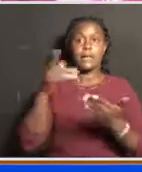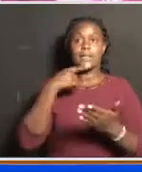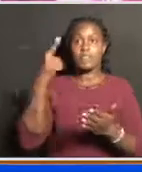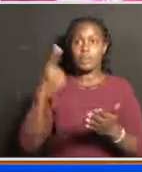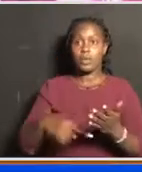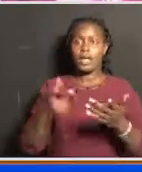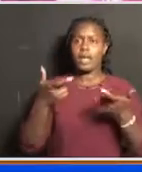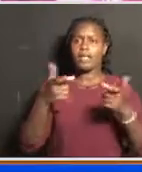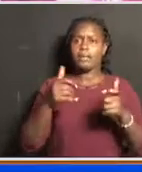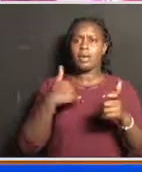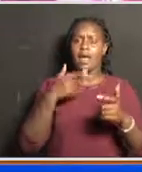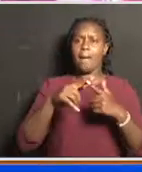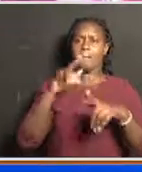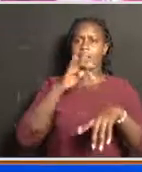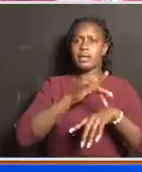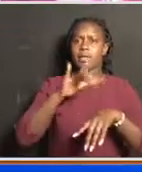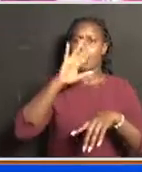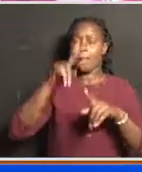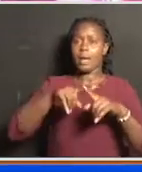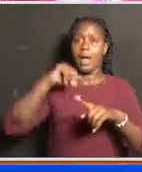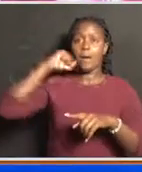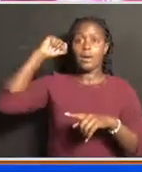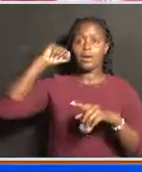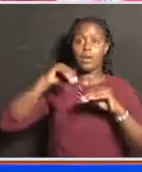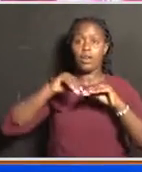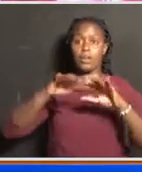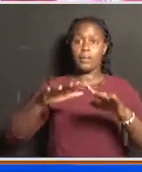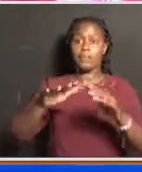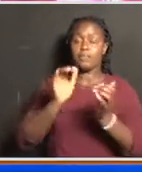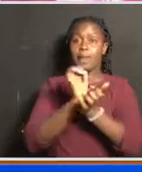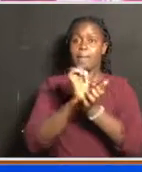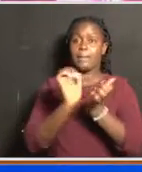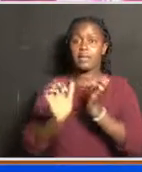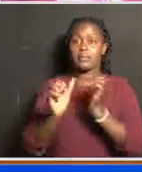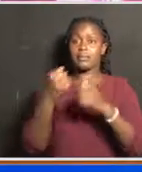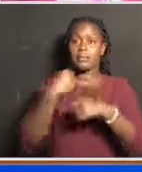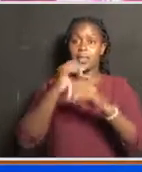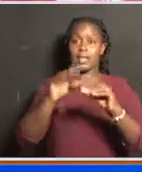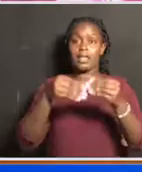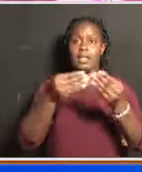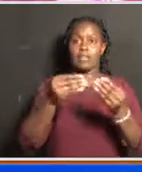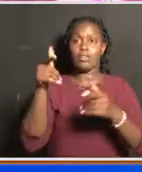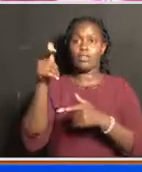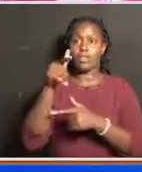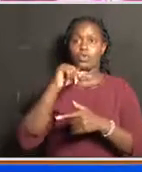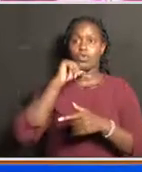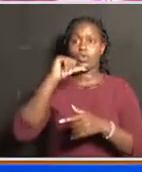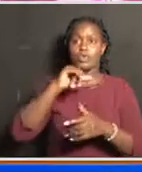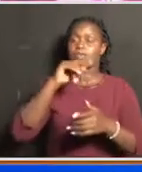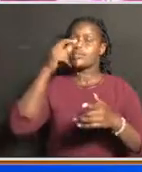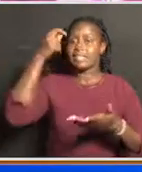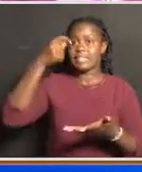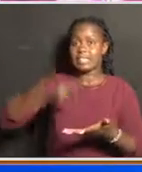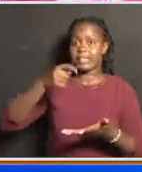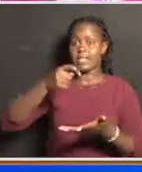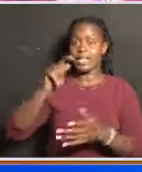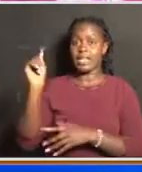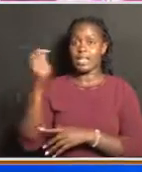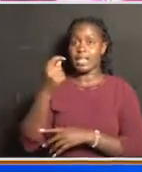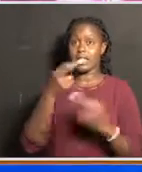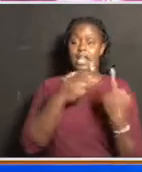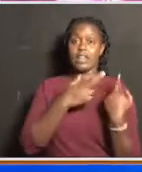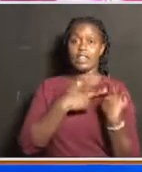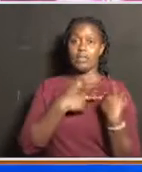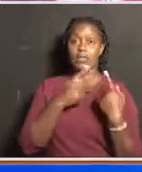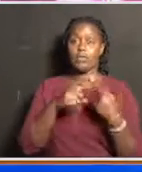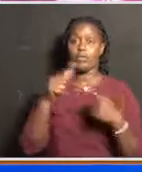been contaminated by political influences, the punishment meted out to journalists is not justified. In Kenya, the role of